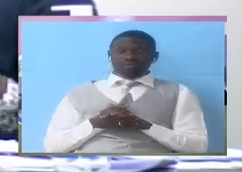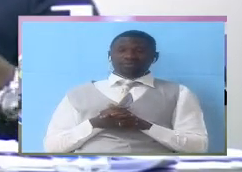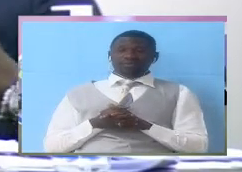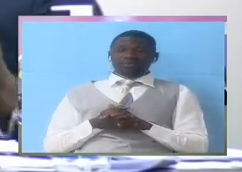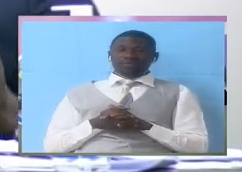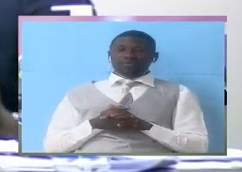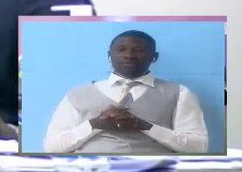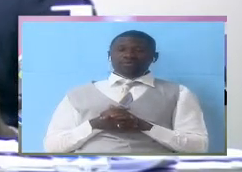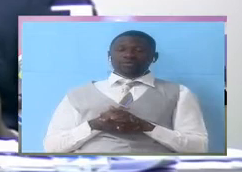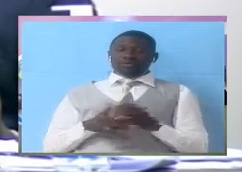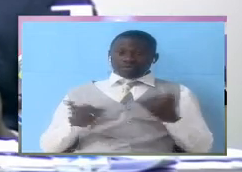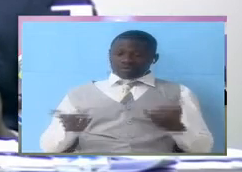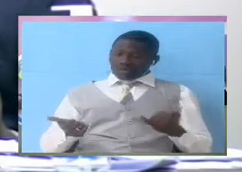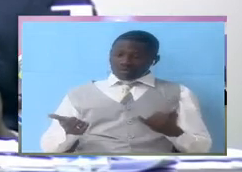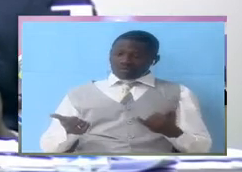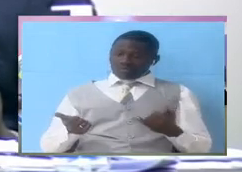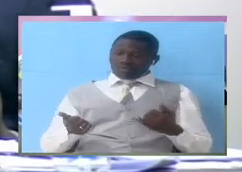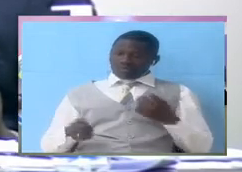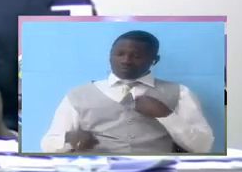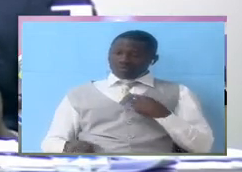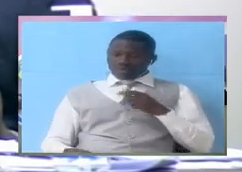So my question is,